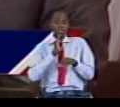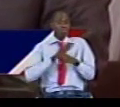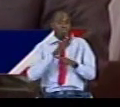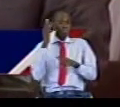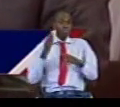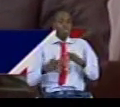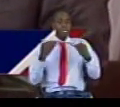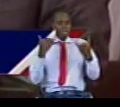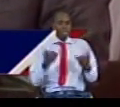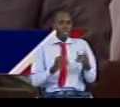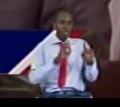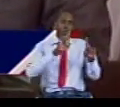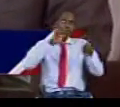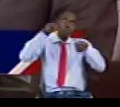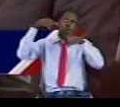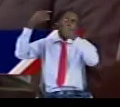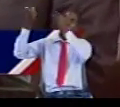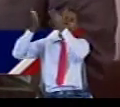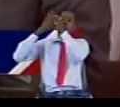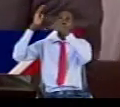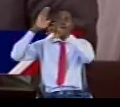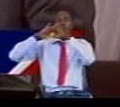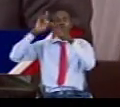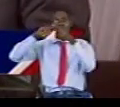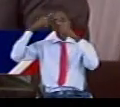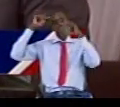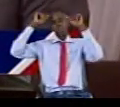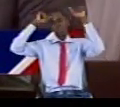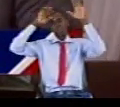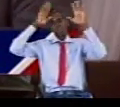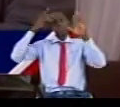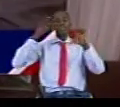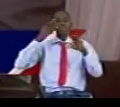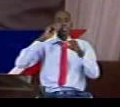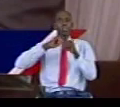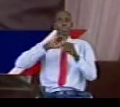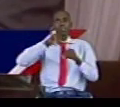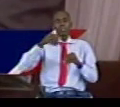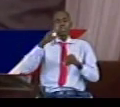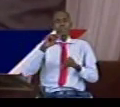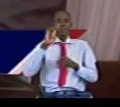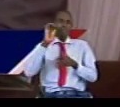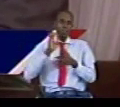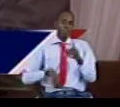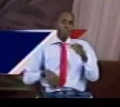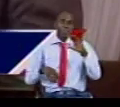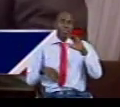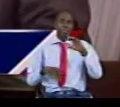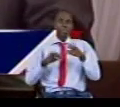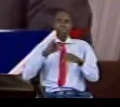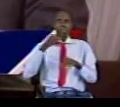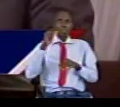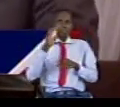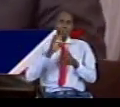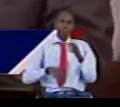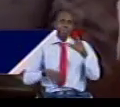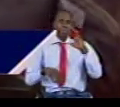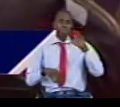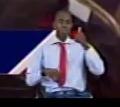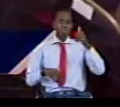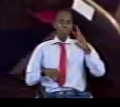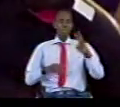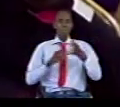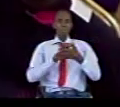going back unto the Father. In John chapter 16, verse 7, John 16, verse 7,